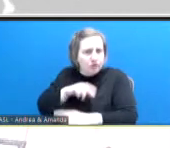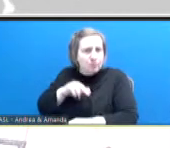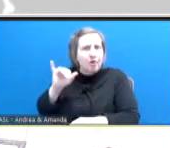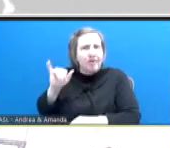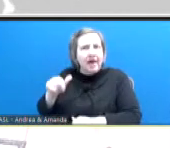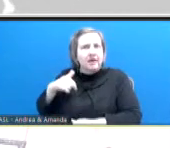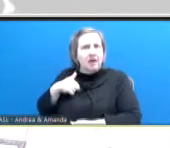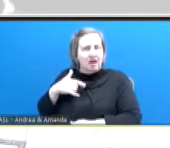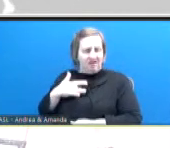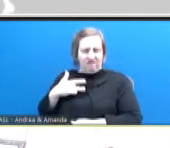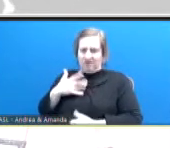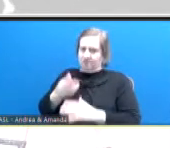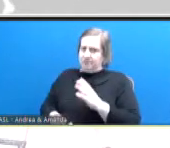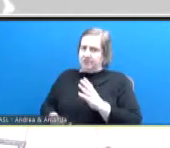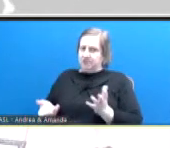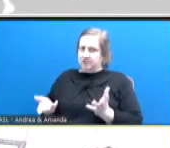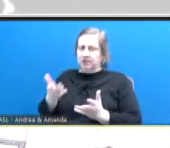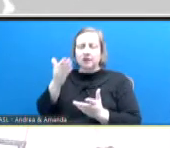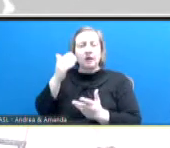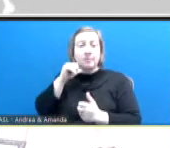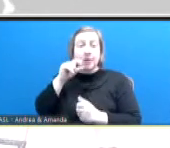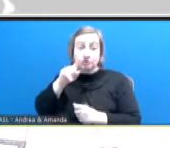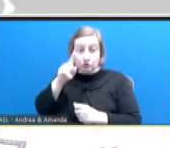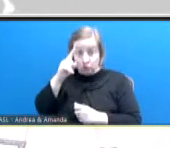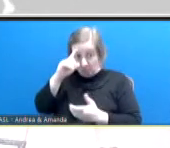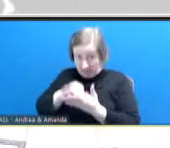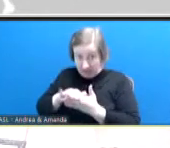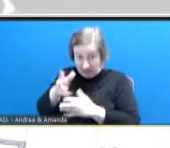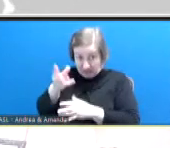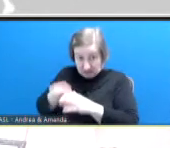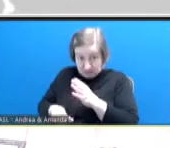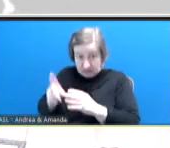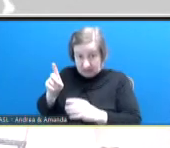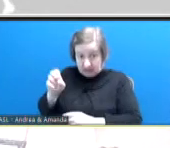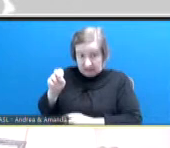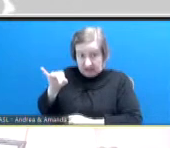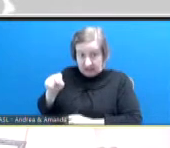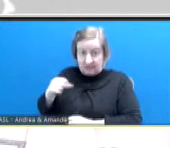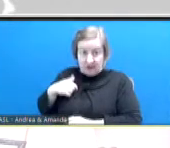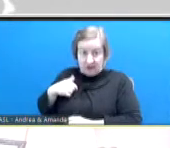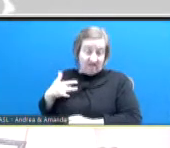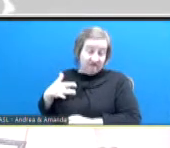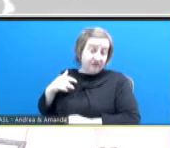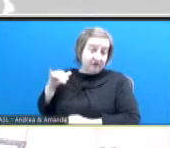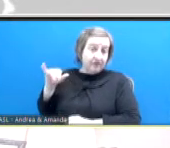I find that's missing. I'm not sure if you believe that's missing, Dennis, but I find that to be